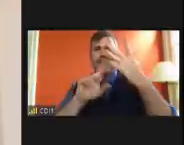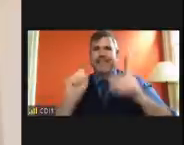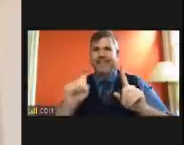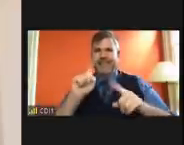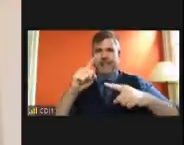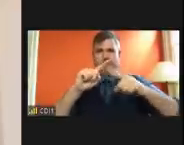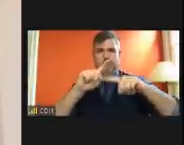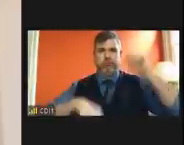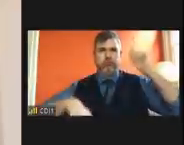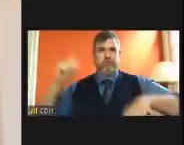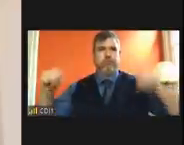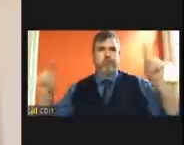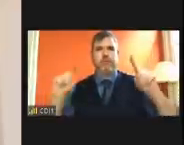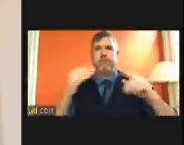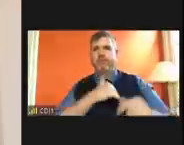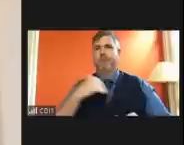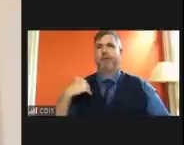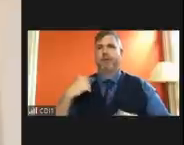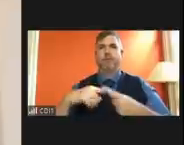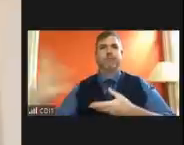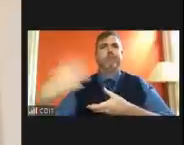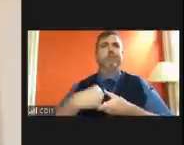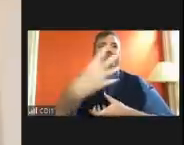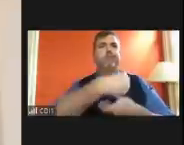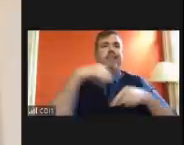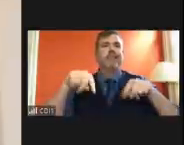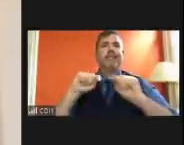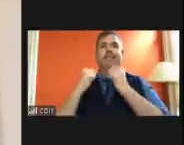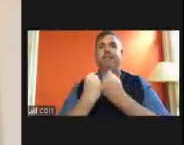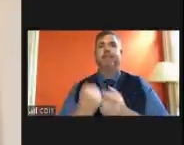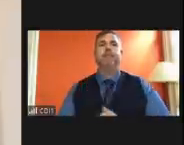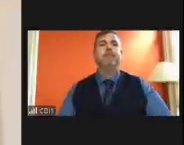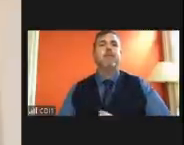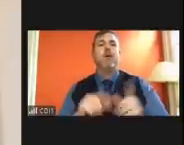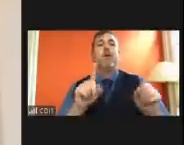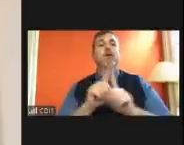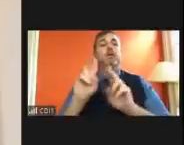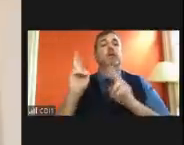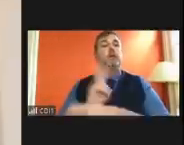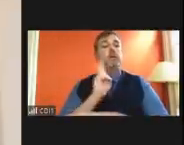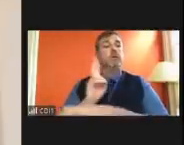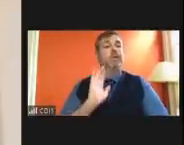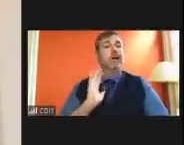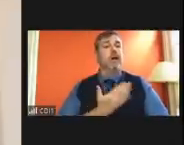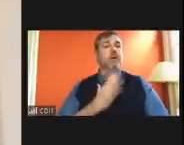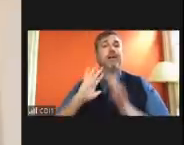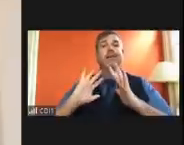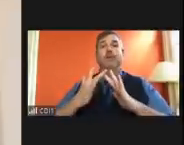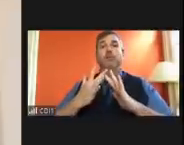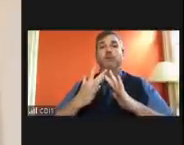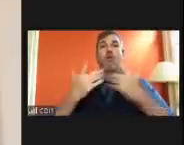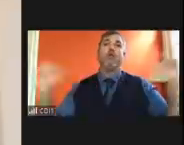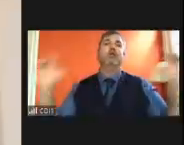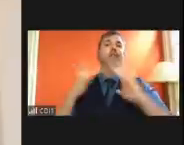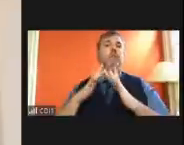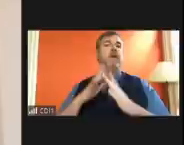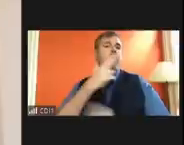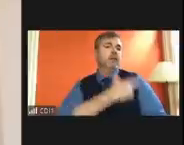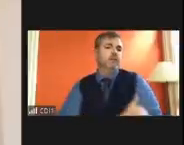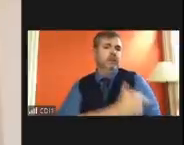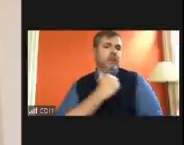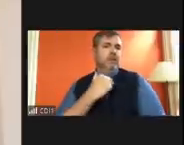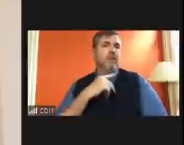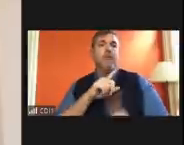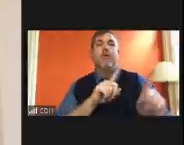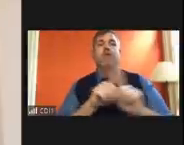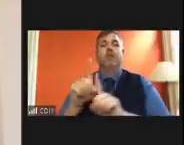Additionally, we use our large hospital network and all the county data that we've linked